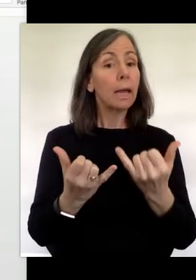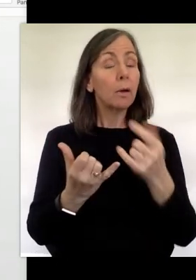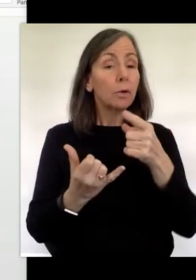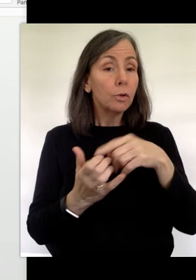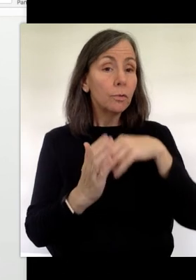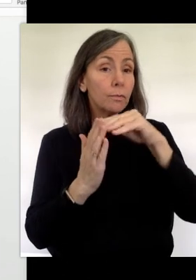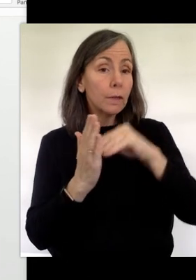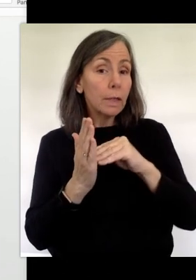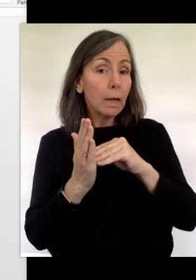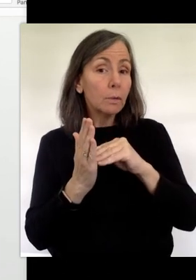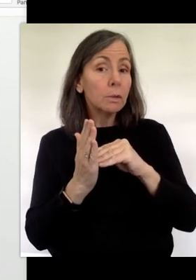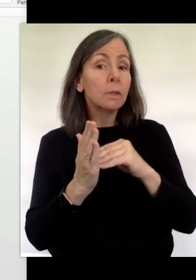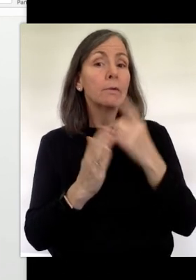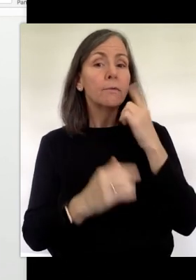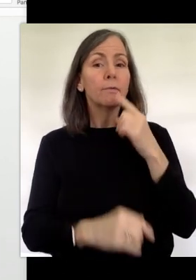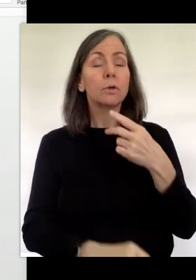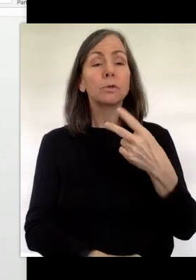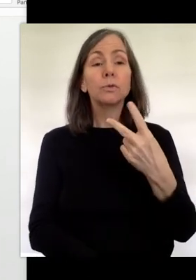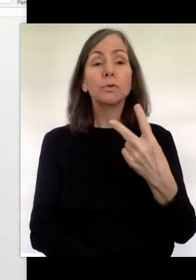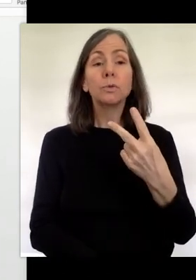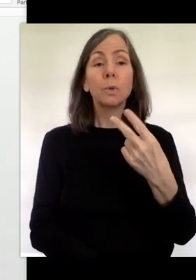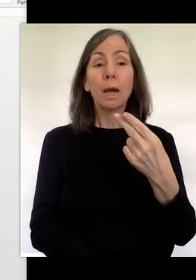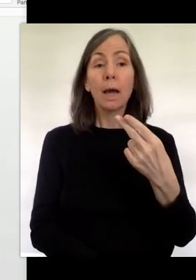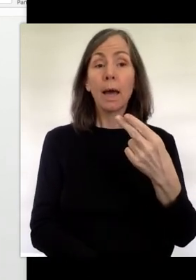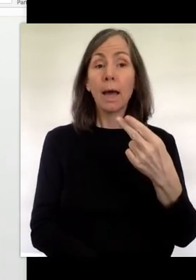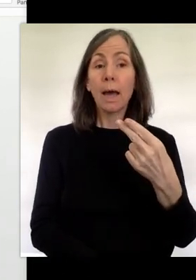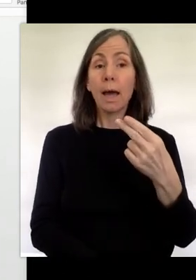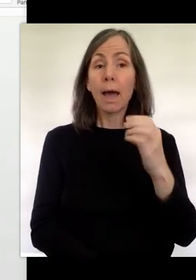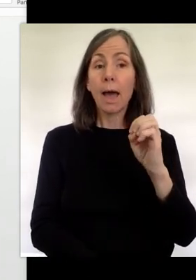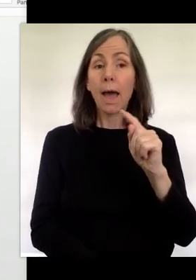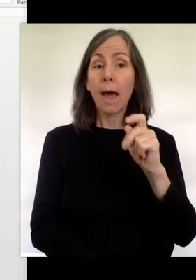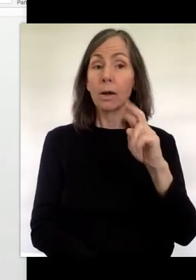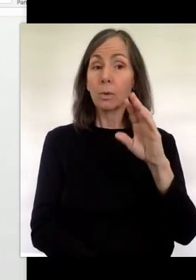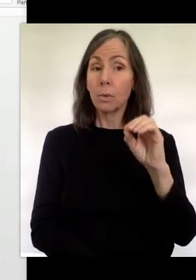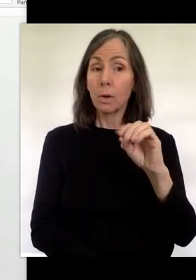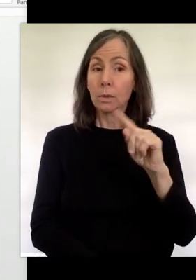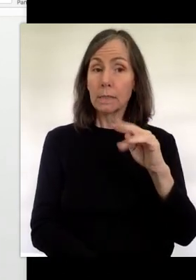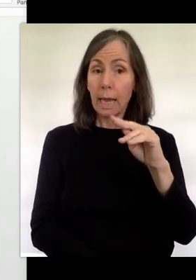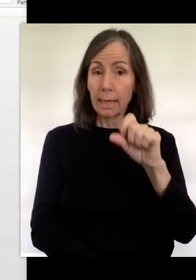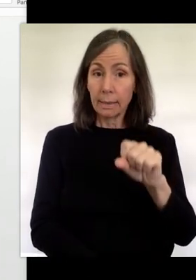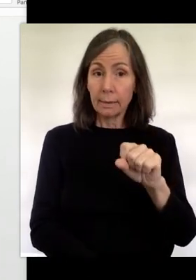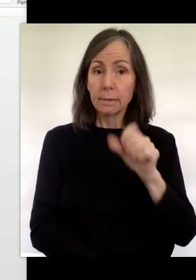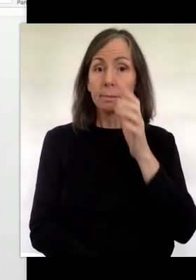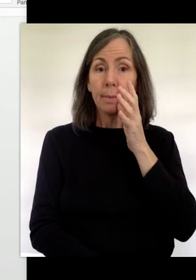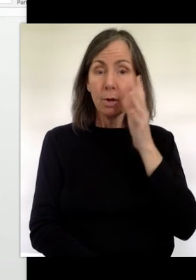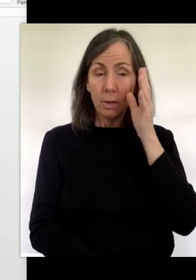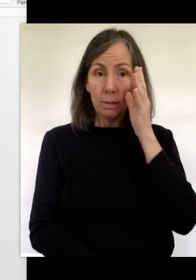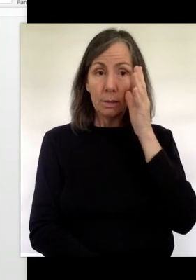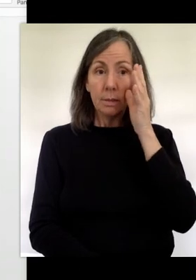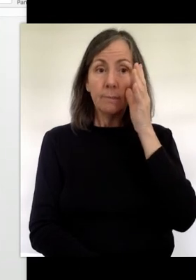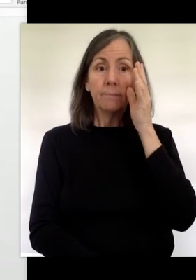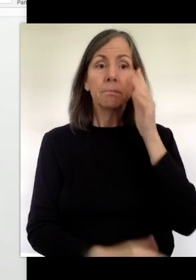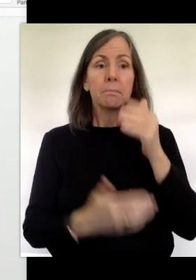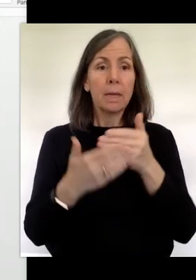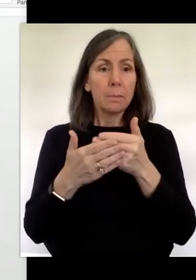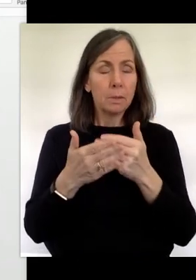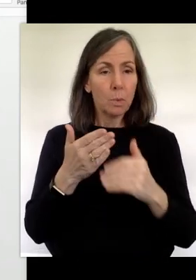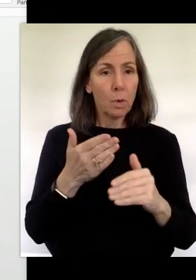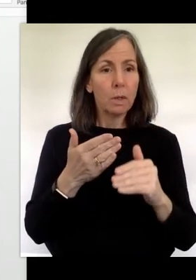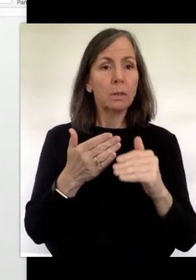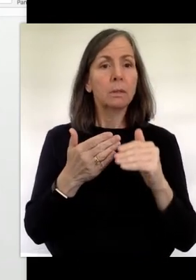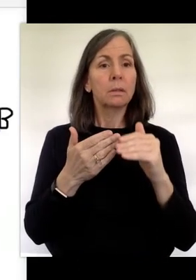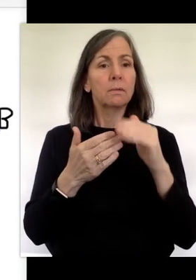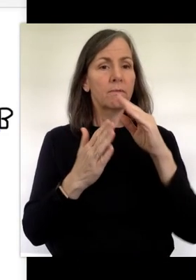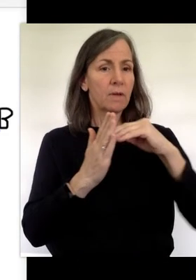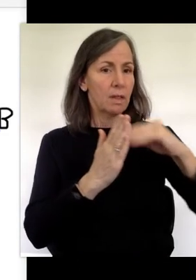heterozygous parents. Include the percent chance for each genotype and percent chance for phenotype. So just like we